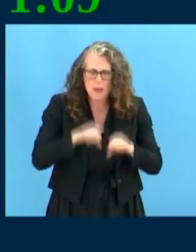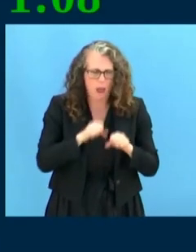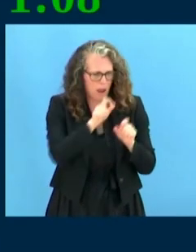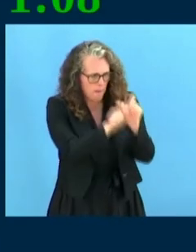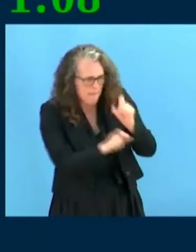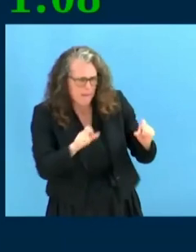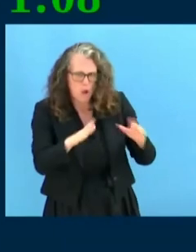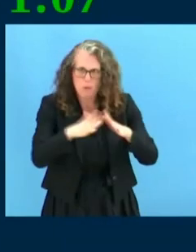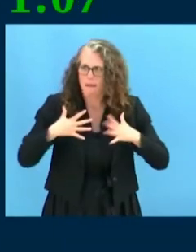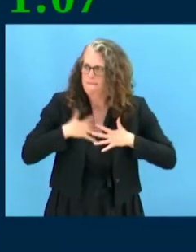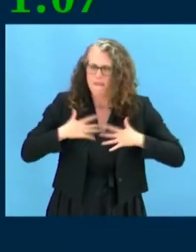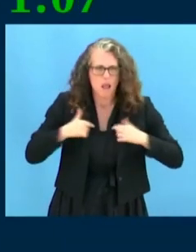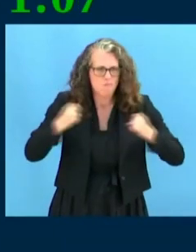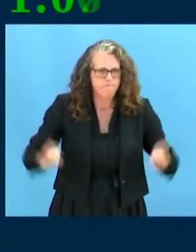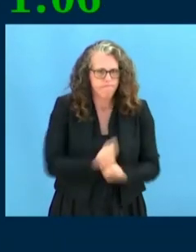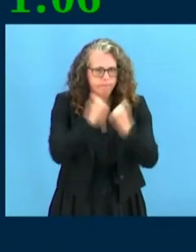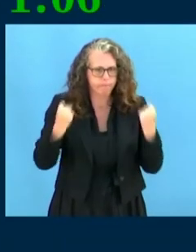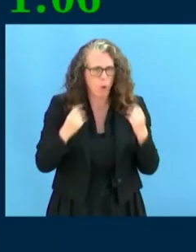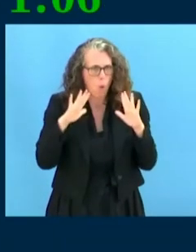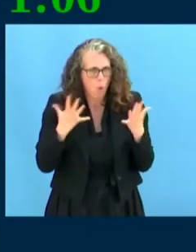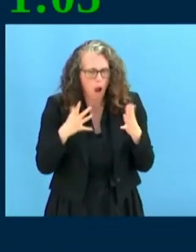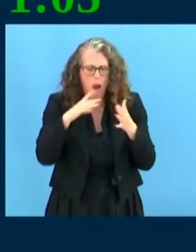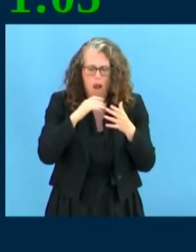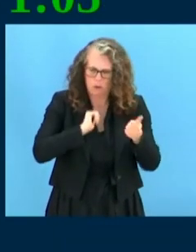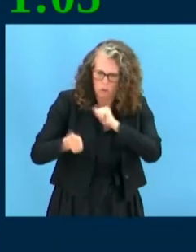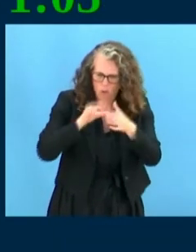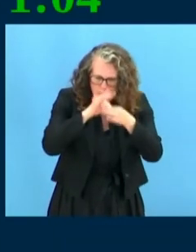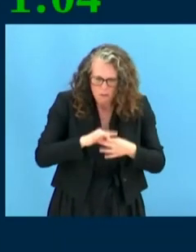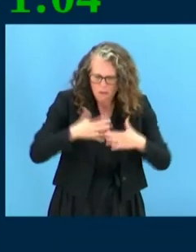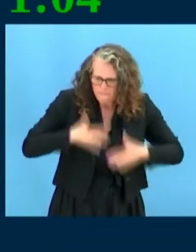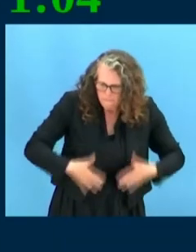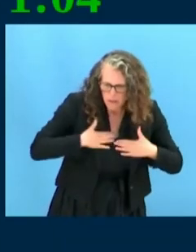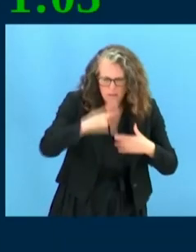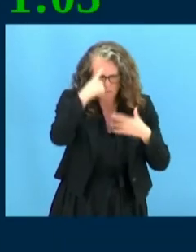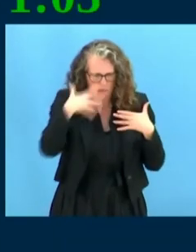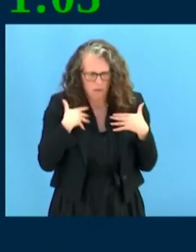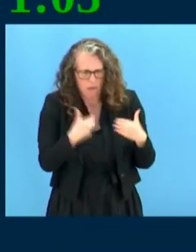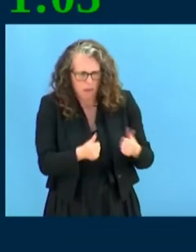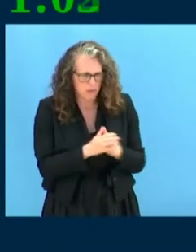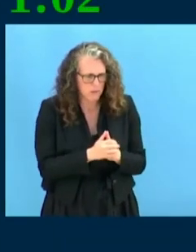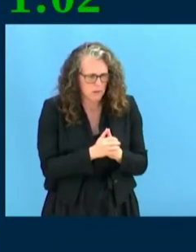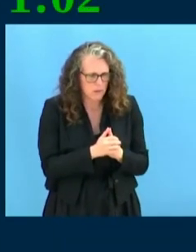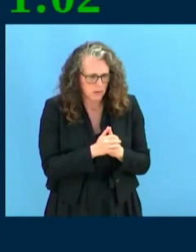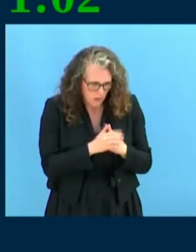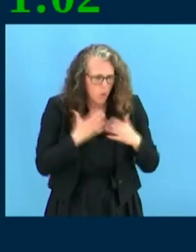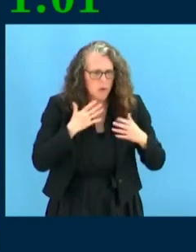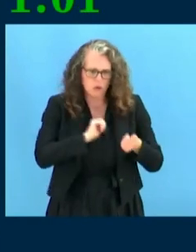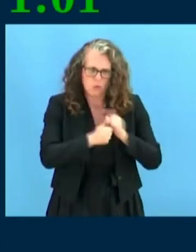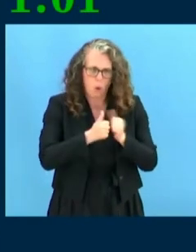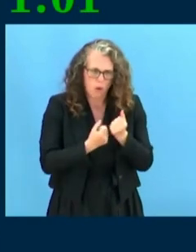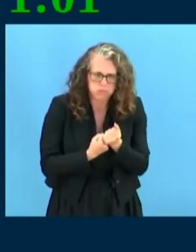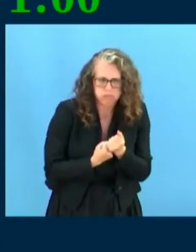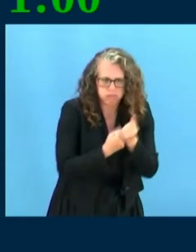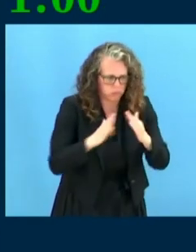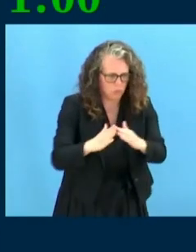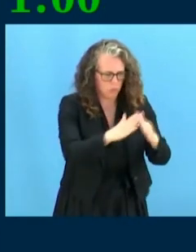of war held captive in Baku. The extrajudicial killings, tortures, missing and unforcibly displaced persons carried out by Baku, cases